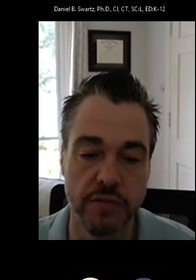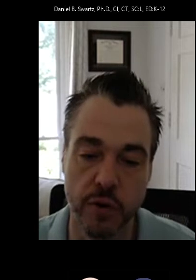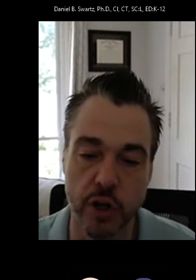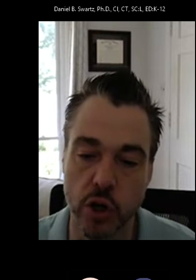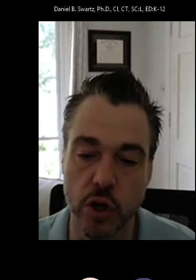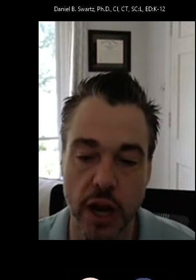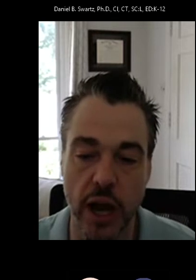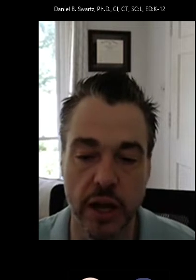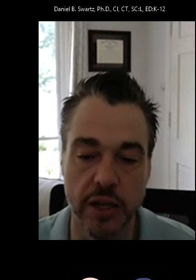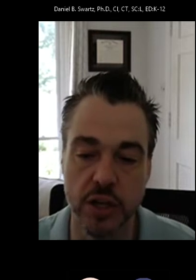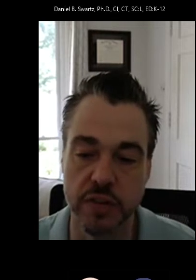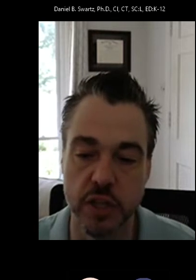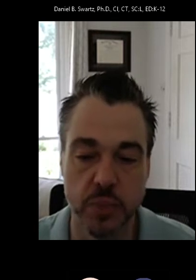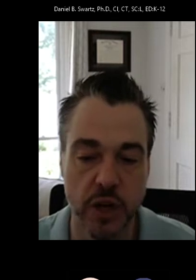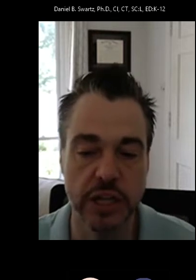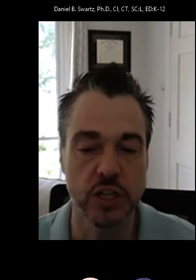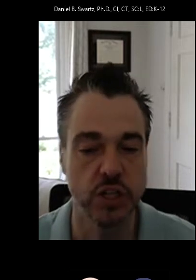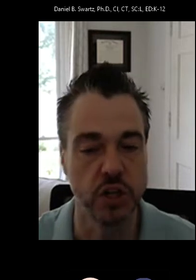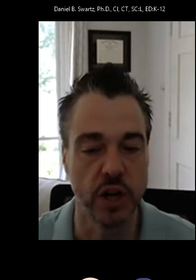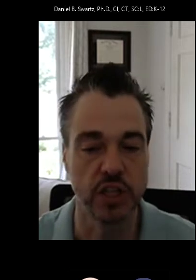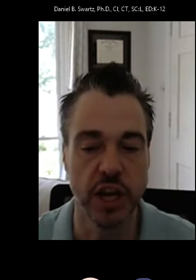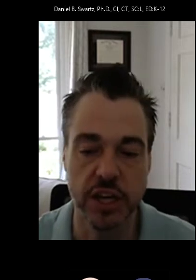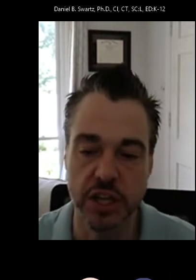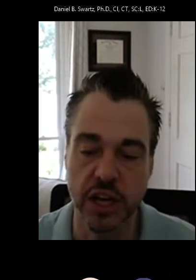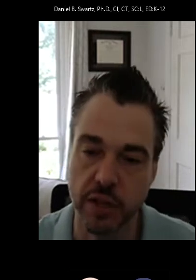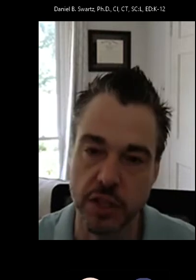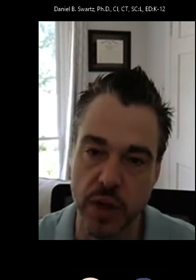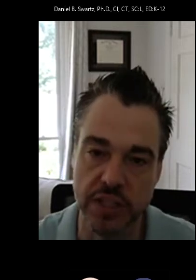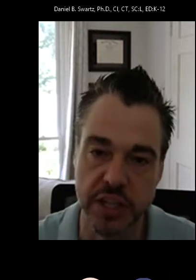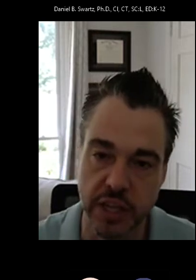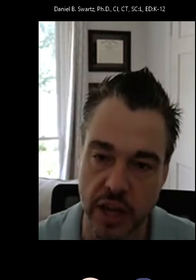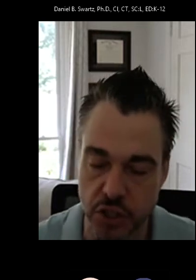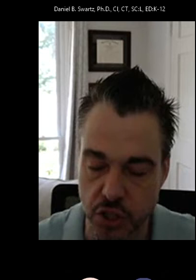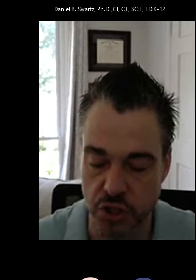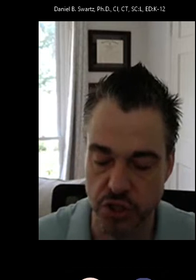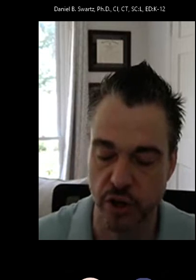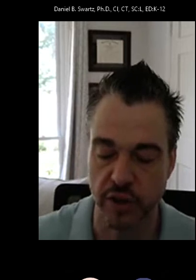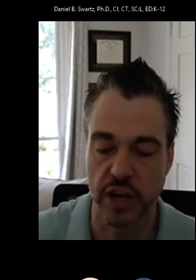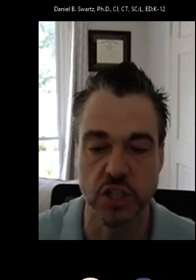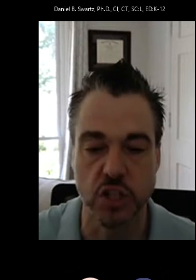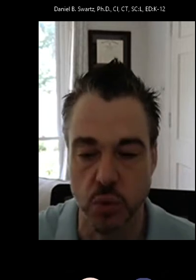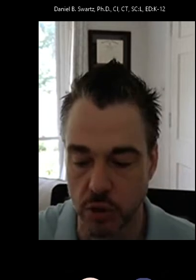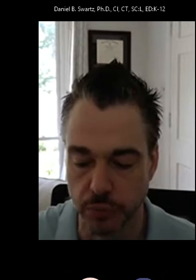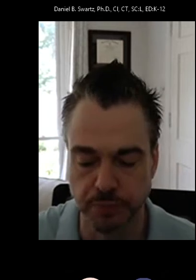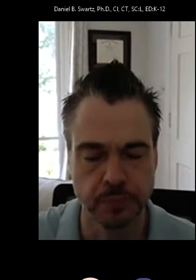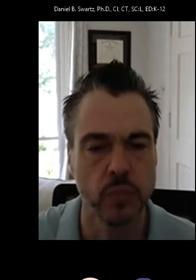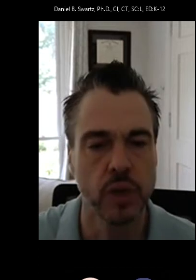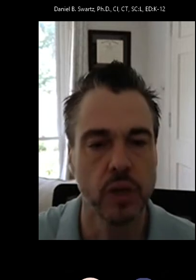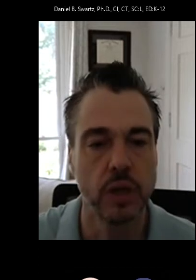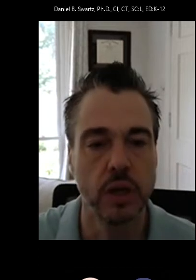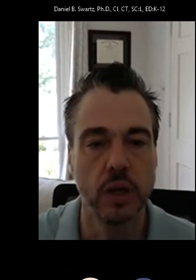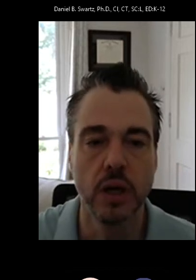where we're looking for your years of experience, your education level, as well as any licensures and certifications you